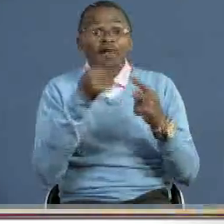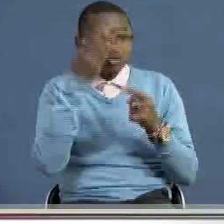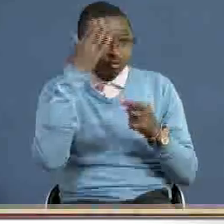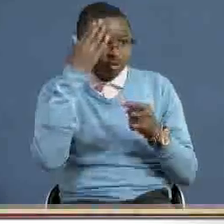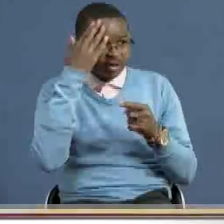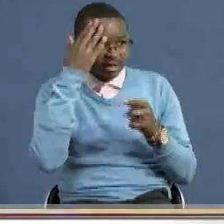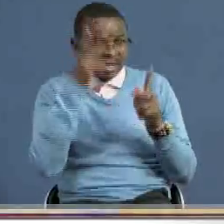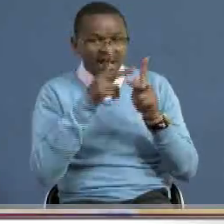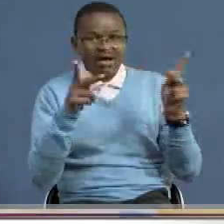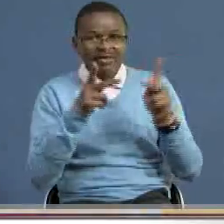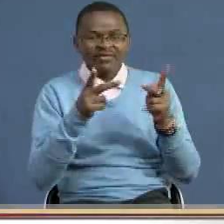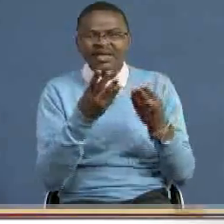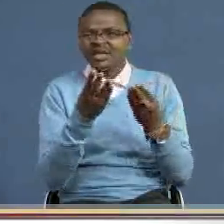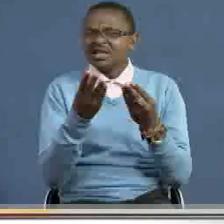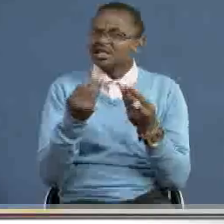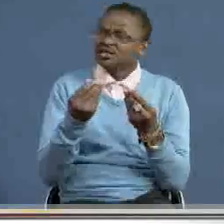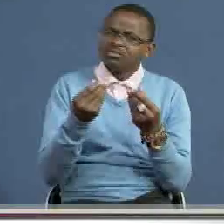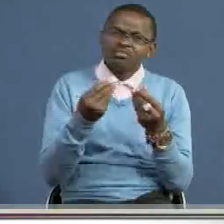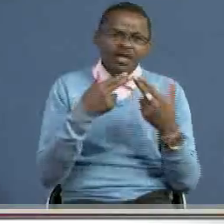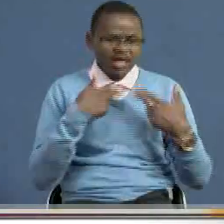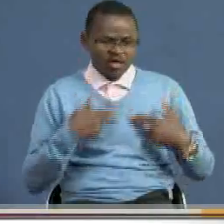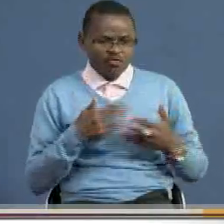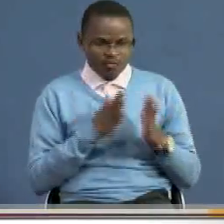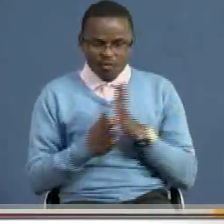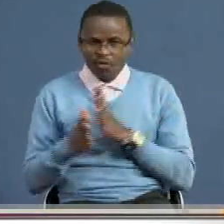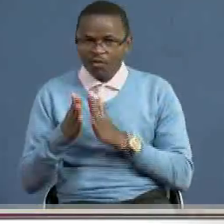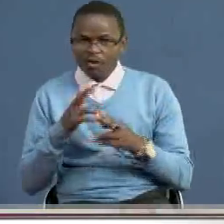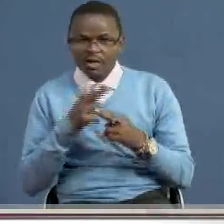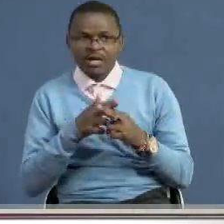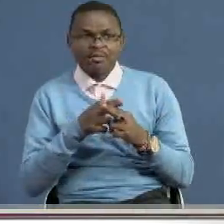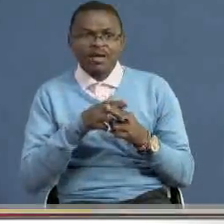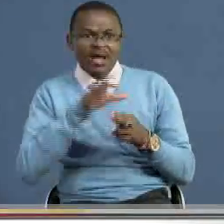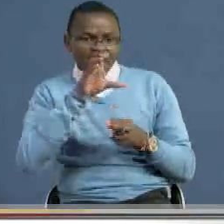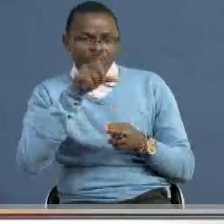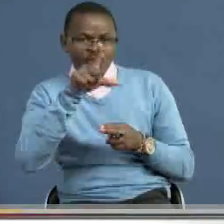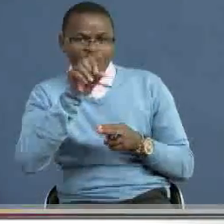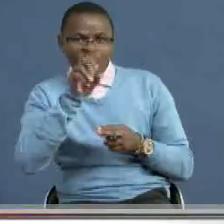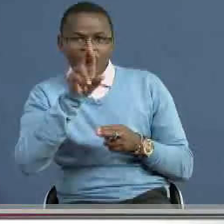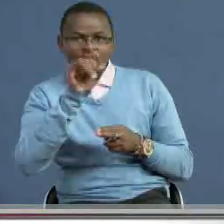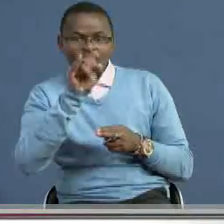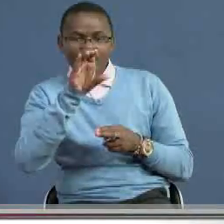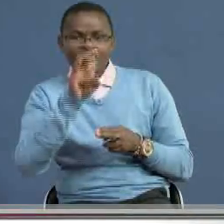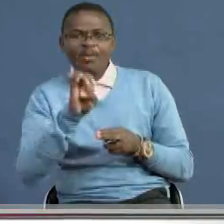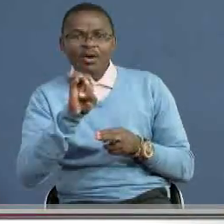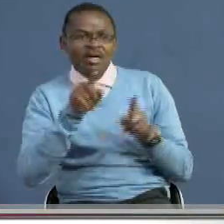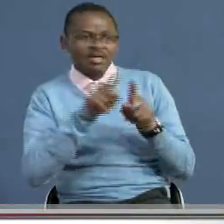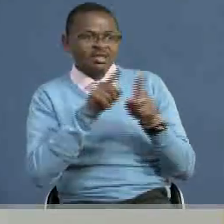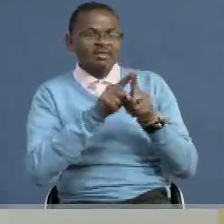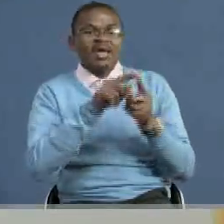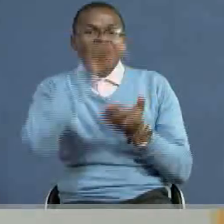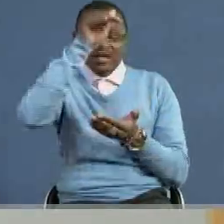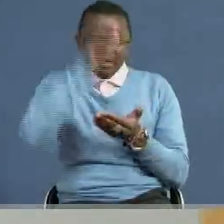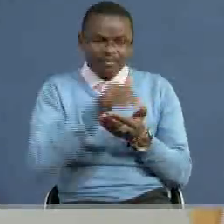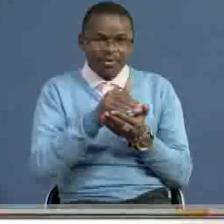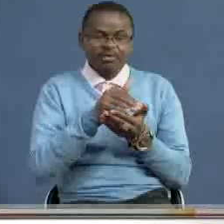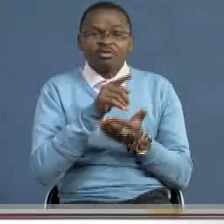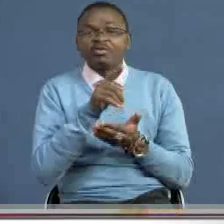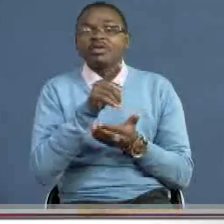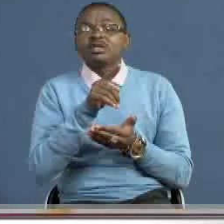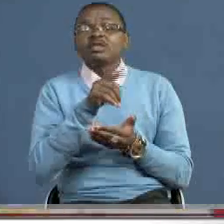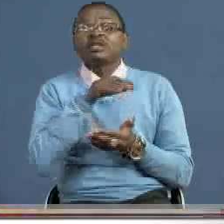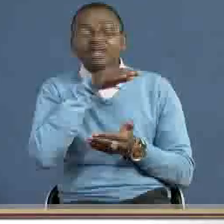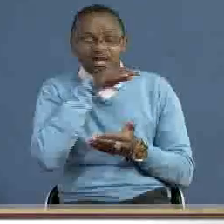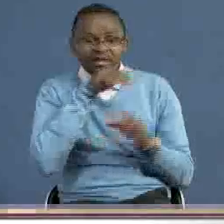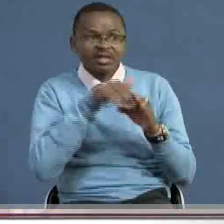that a very simple public health strategy called the Chlorhexidine could go a long way in reducing neonatal